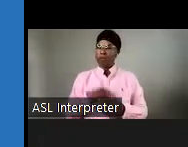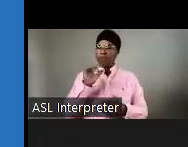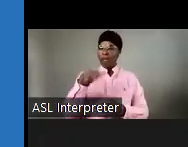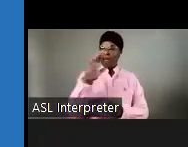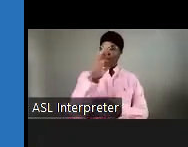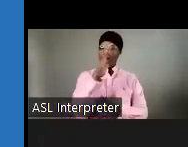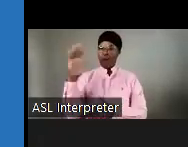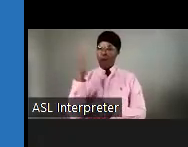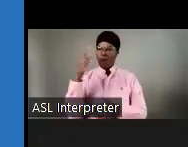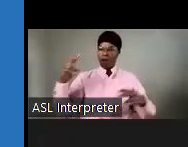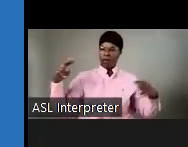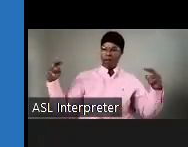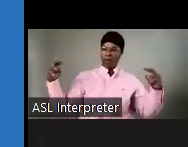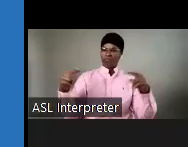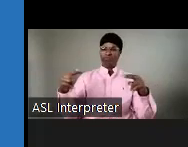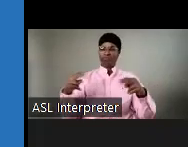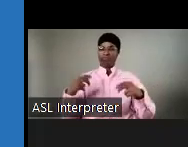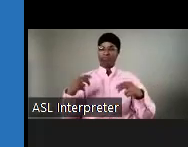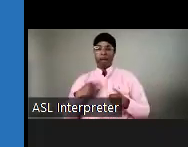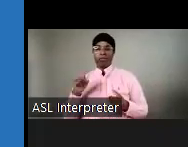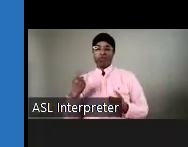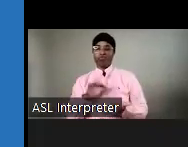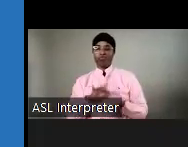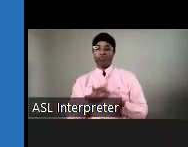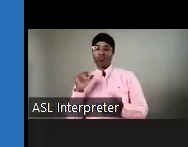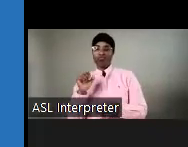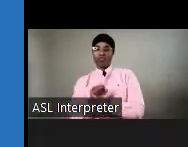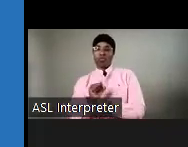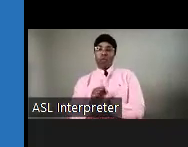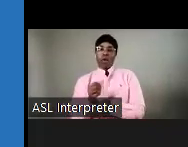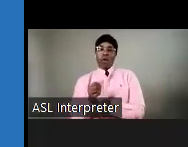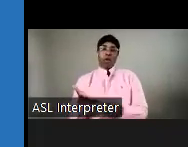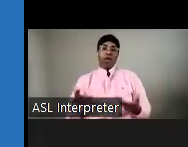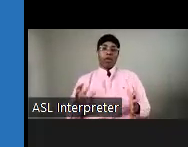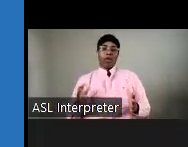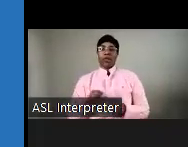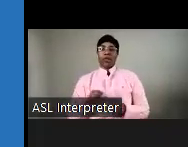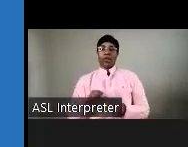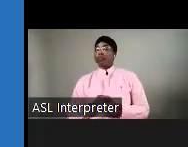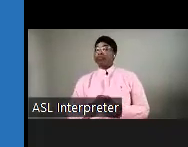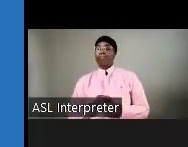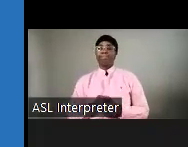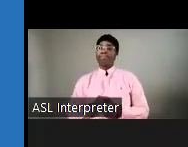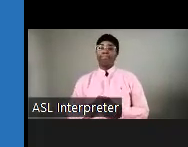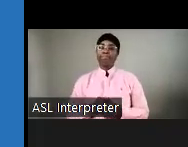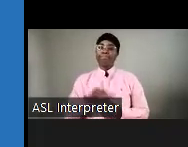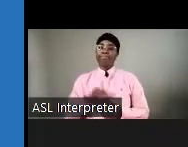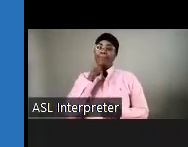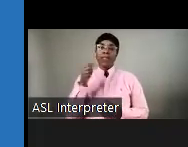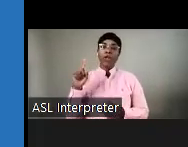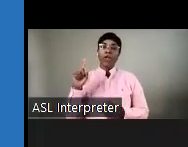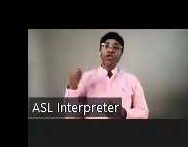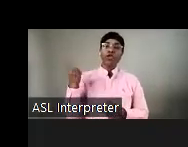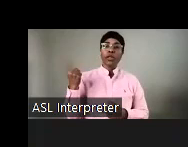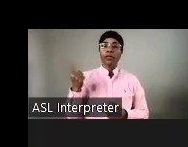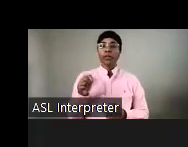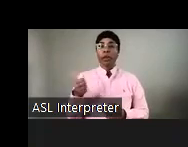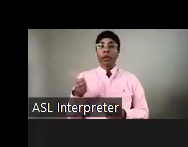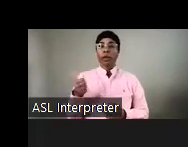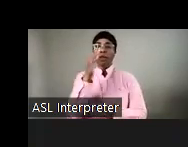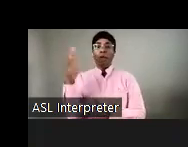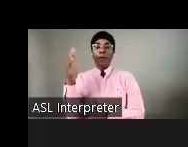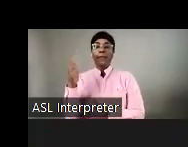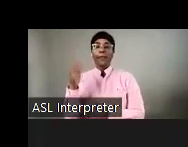of employment. And he just says, this isn't just another forest, it is our homeland. So with that, that's all I